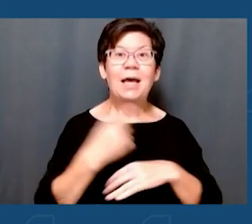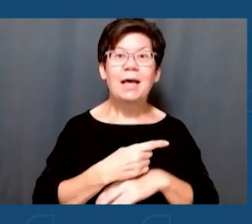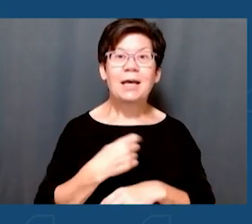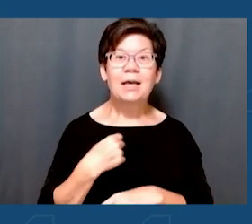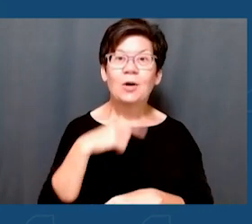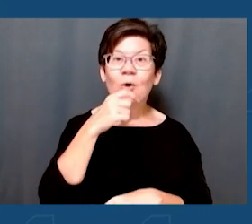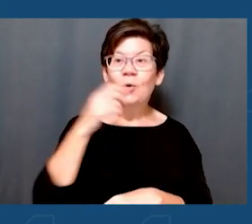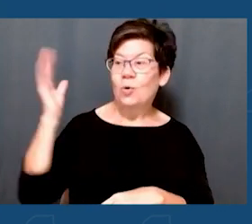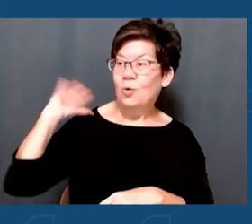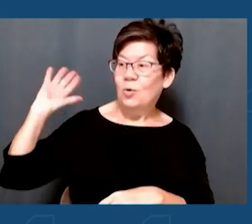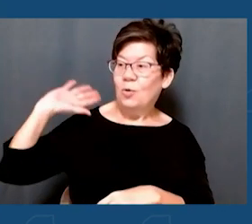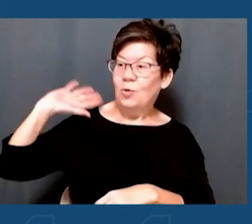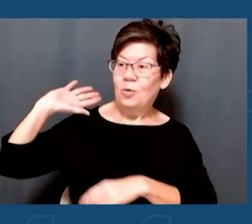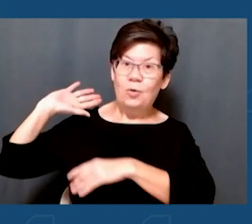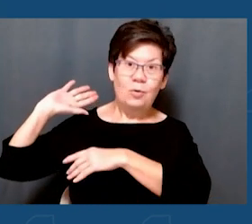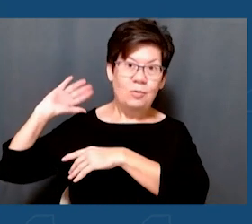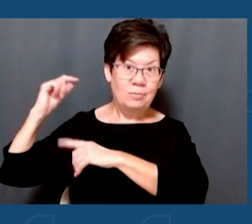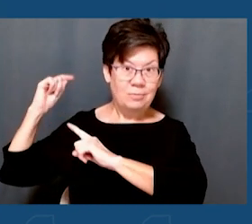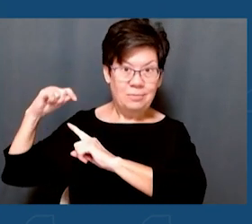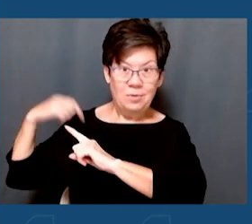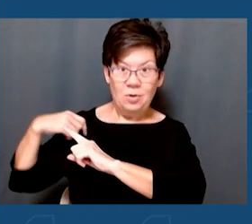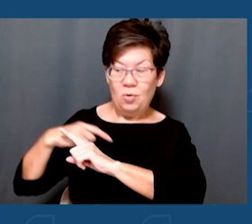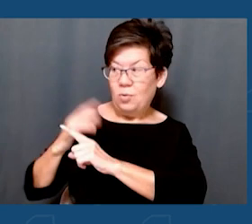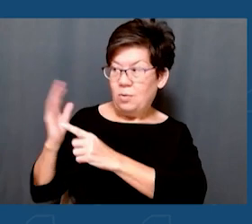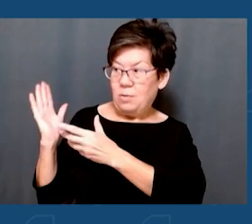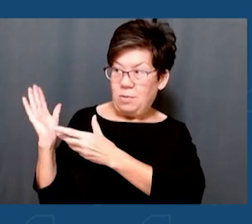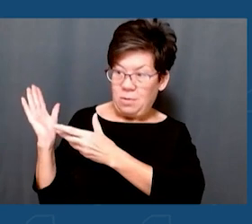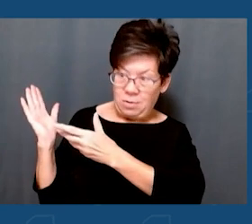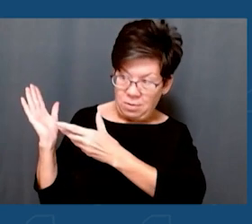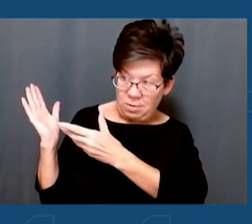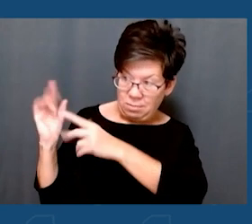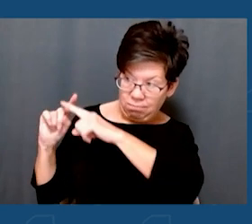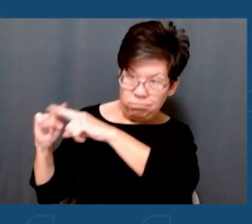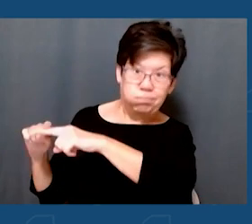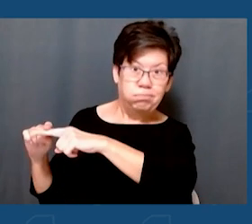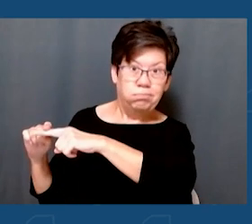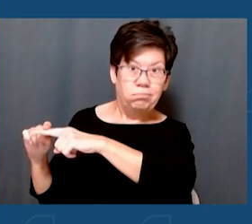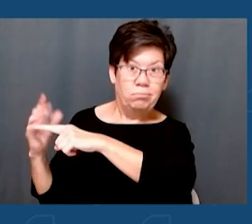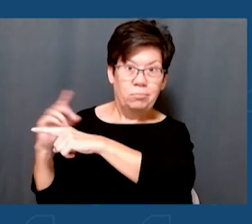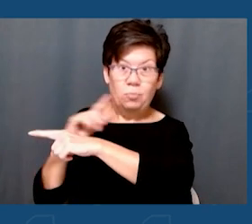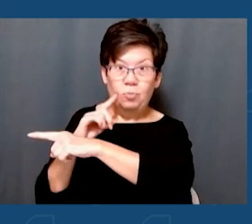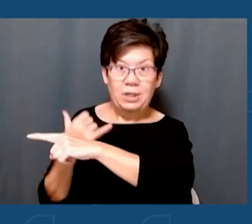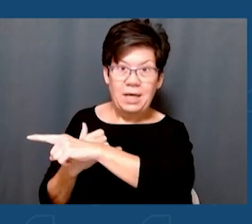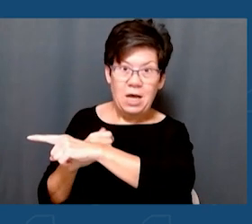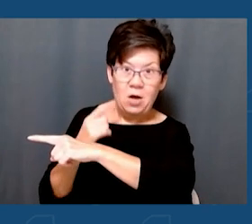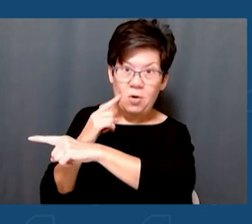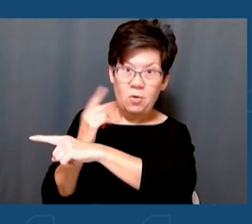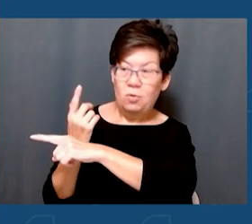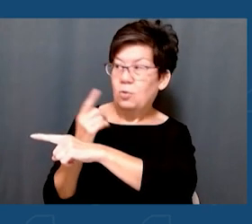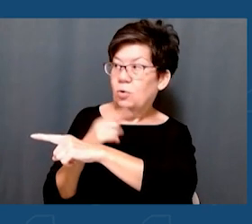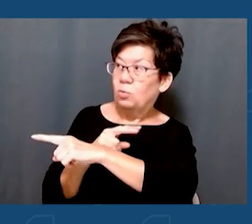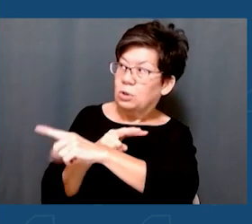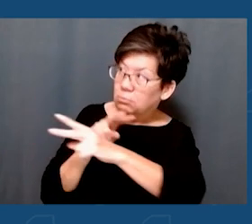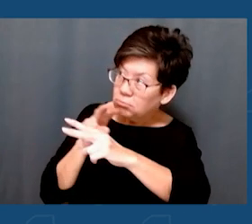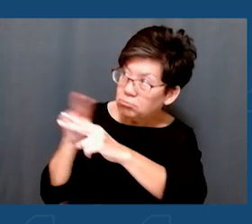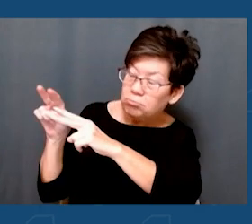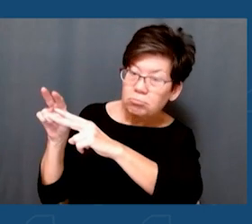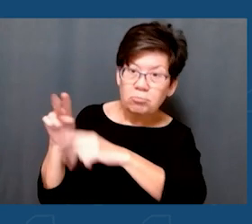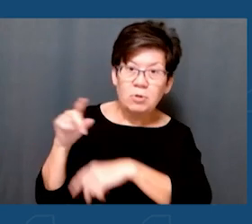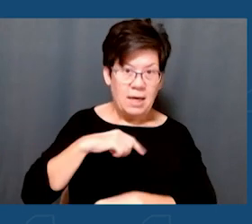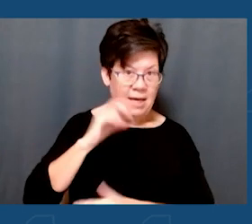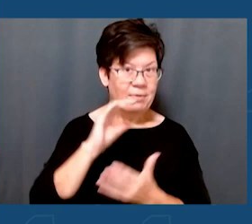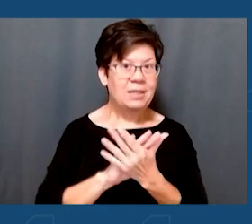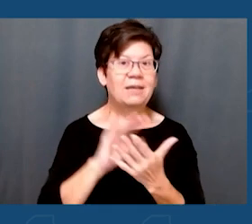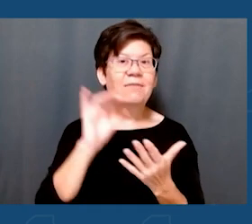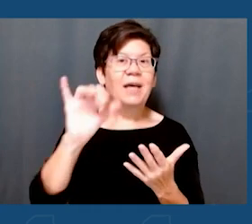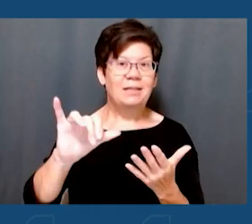our ancestors. And I believe that. I shadowed many of those. I learned a lot,